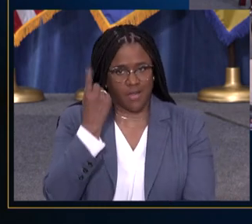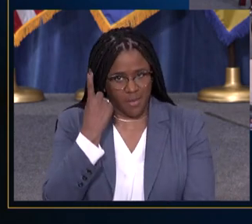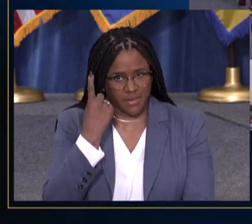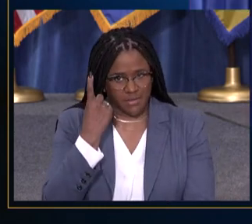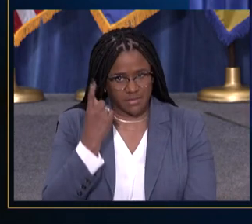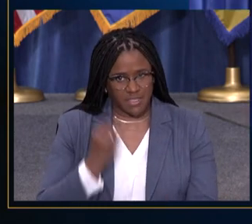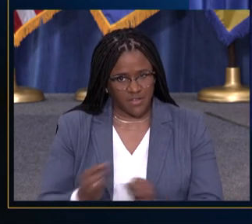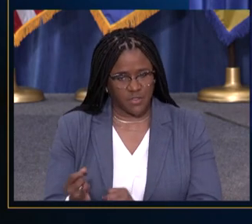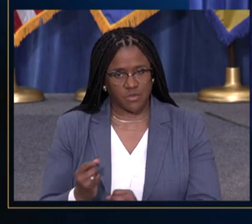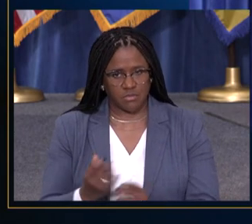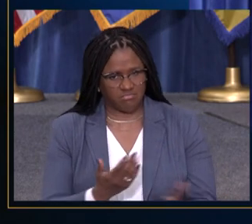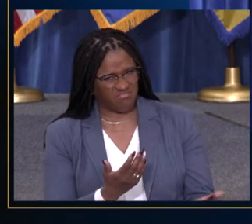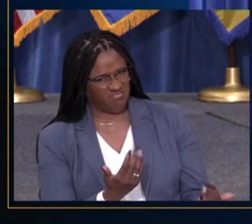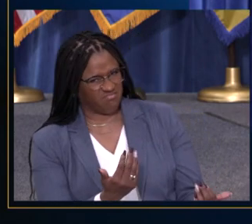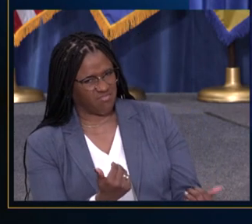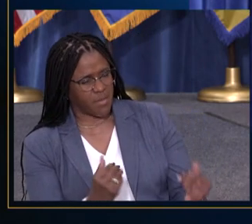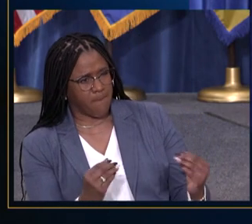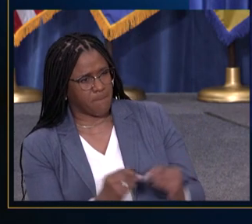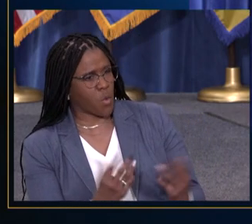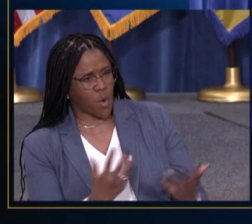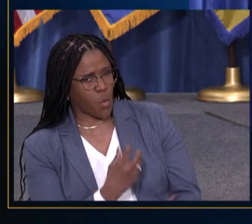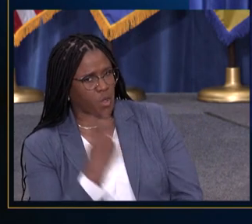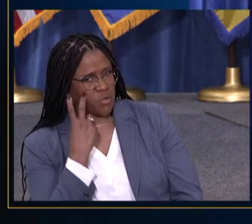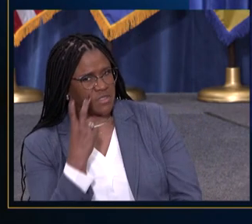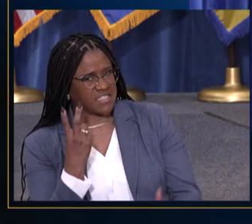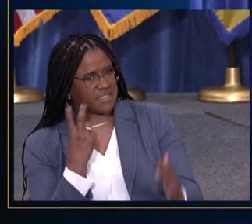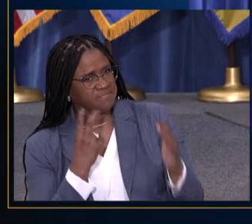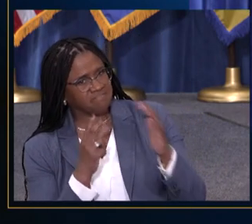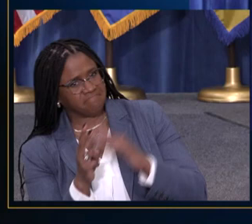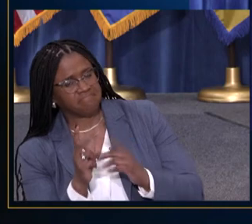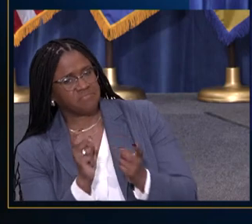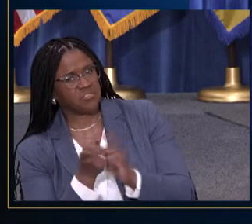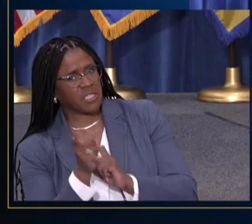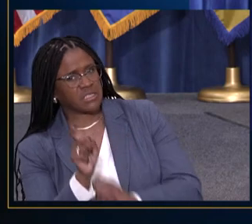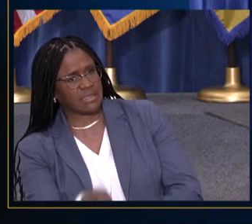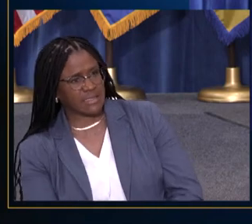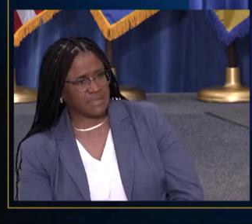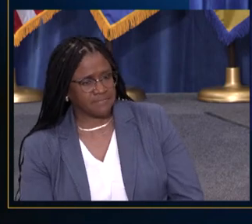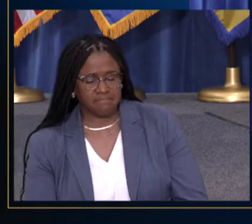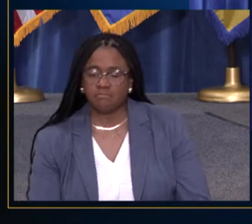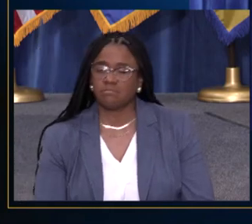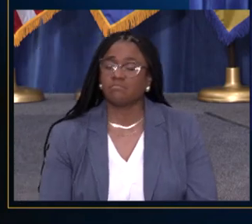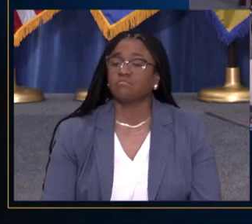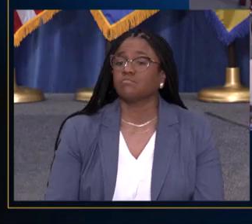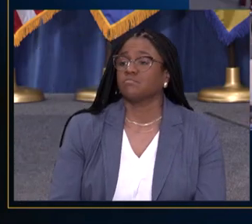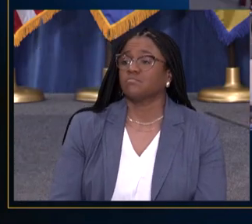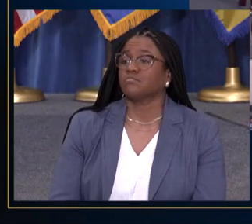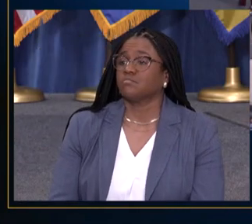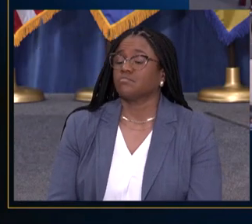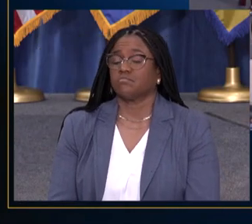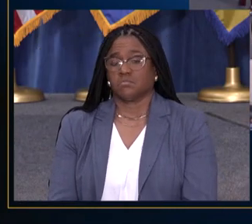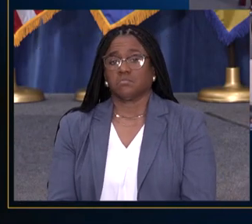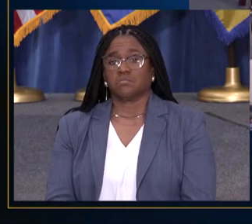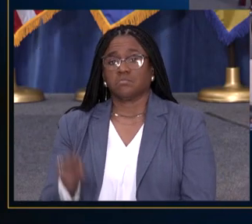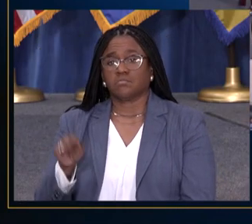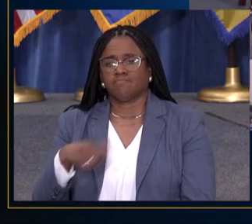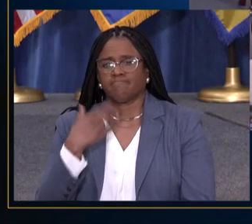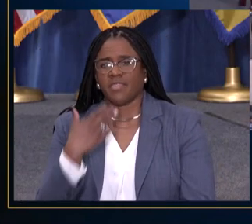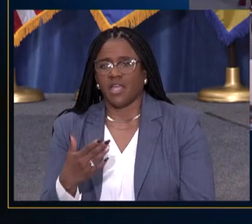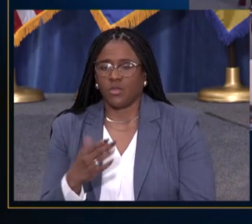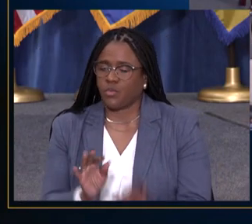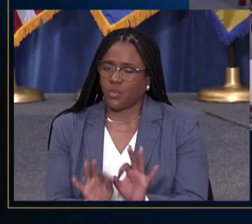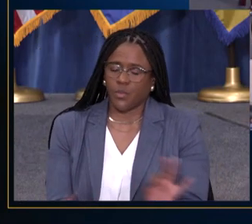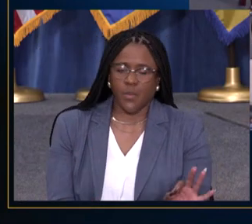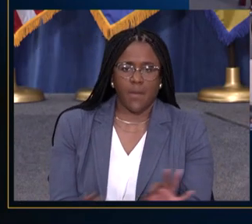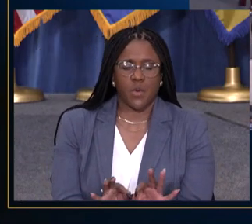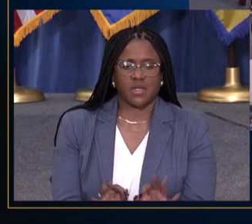do share more about what do you see the need, the changes that are needed in our healthcare system. Yeah, thank you. And I think it's so important